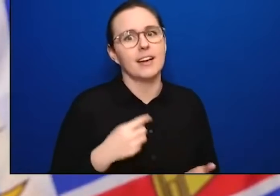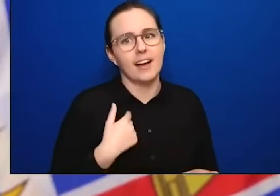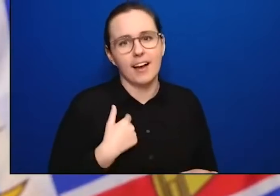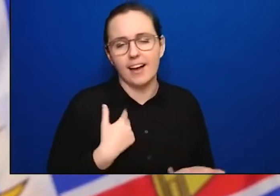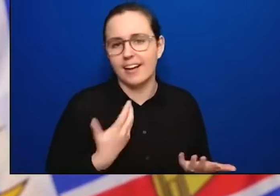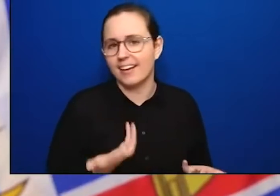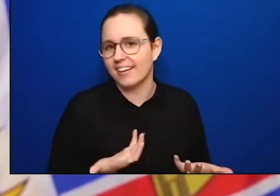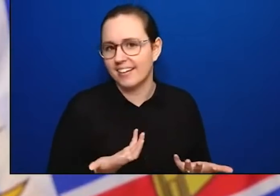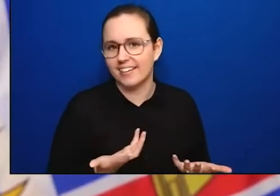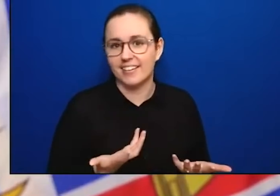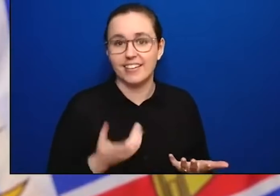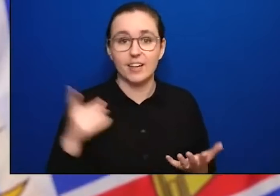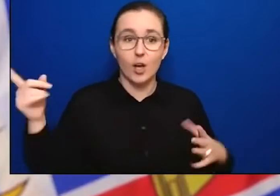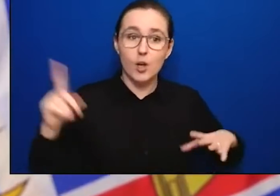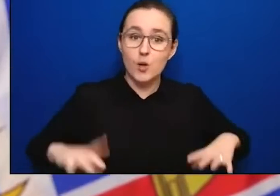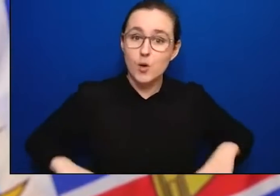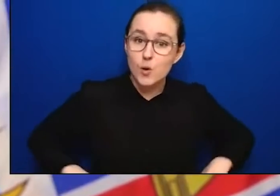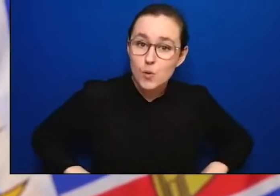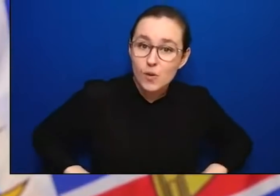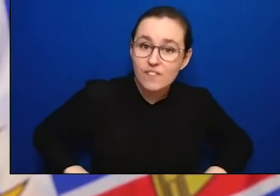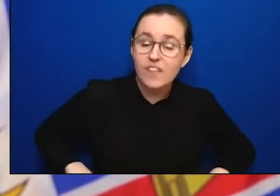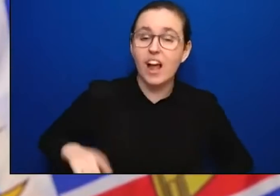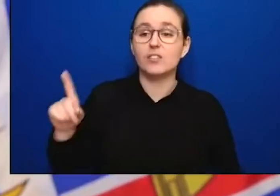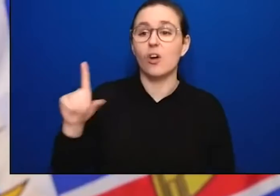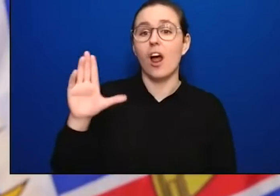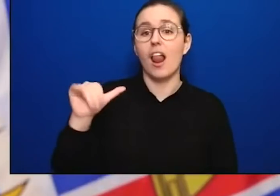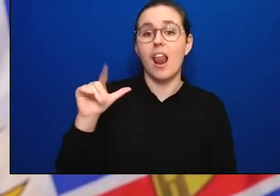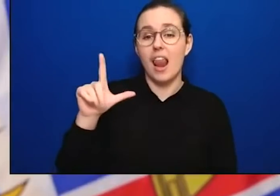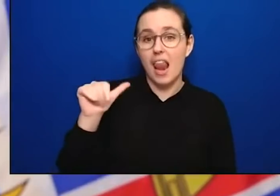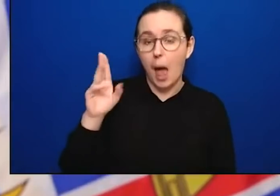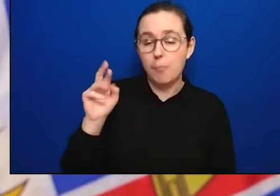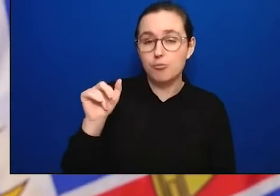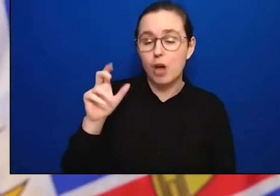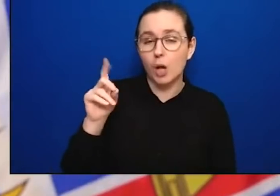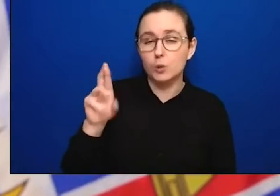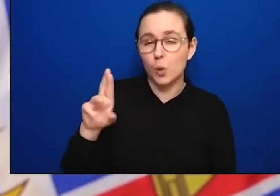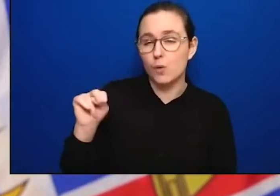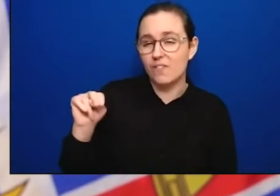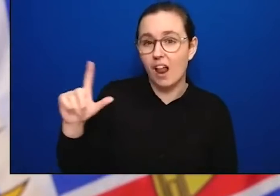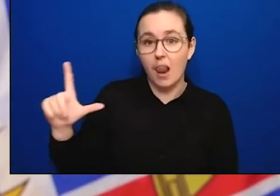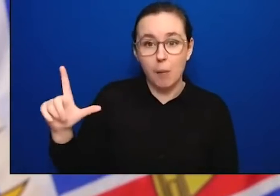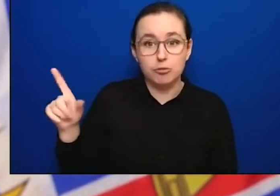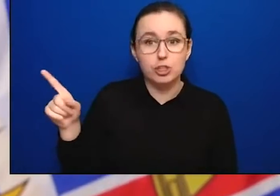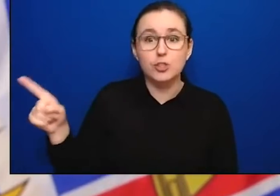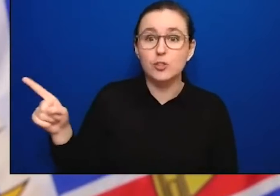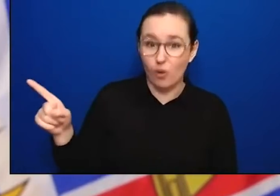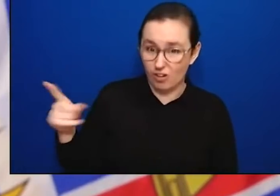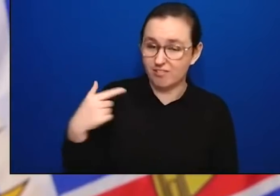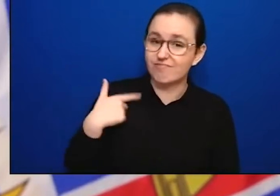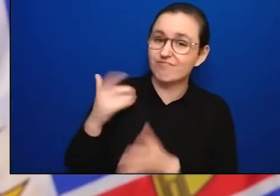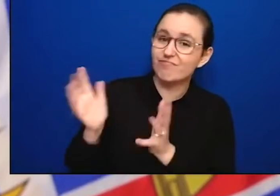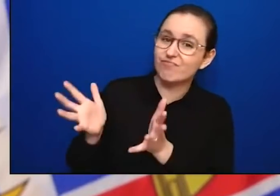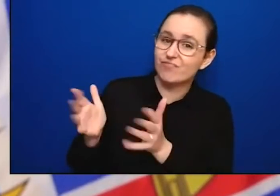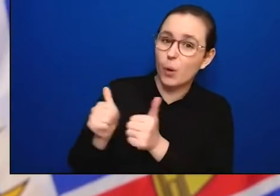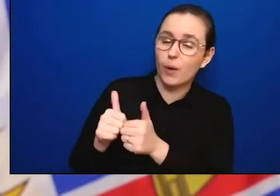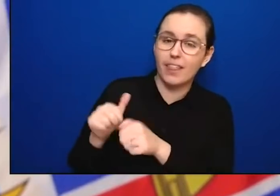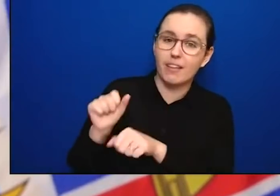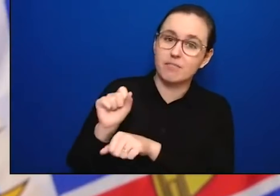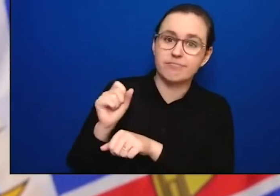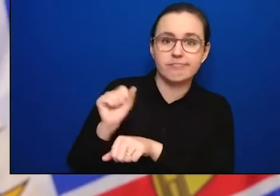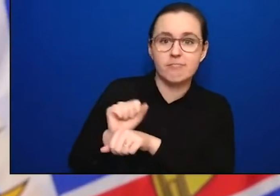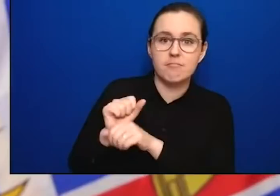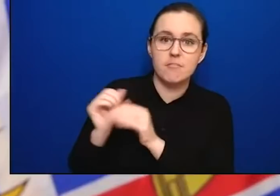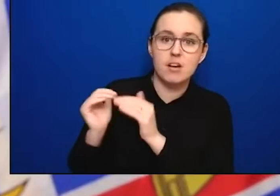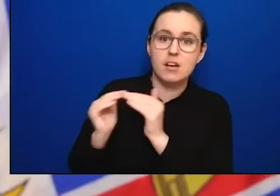of things. I looked with awe to Newfoundland and Labrador, and my colleague Janice Fitzgerald there, we